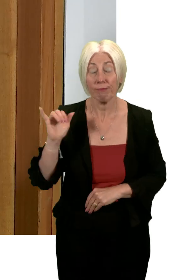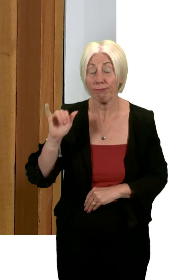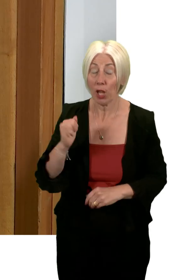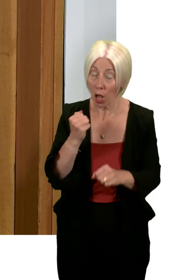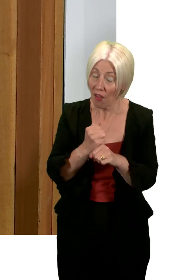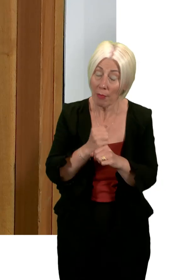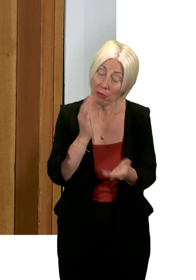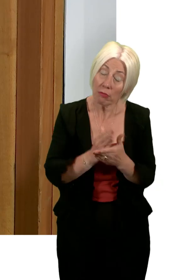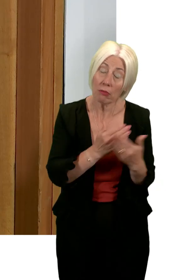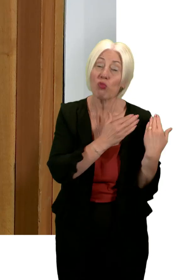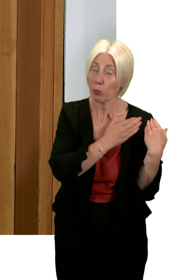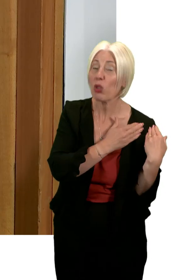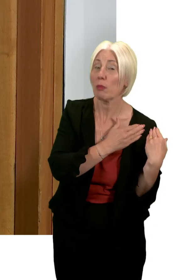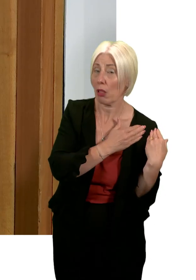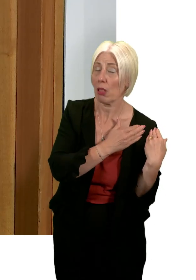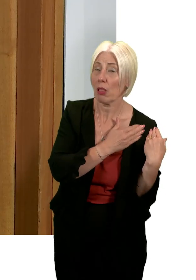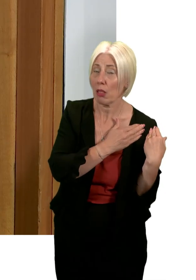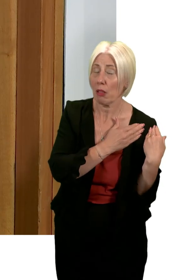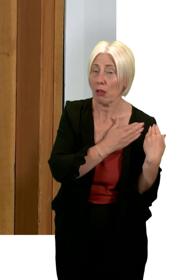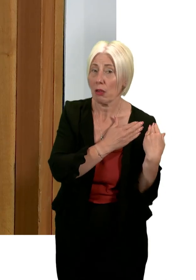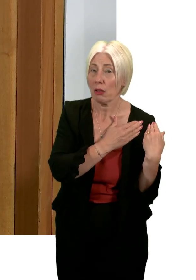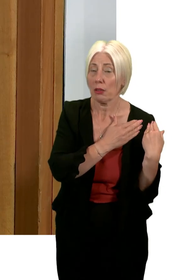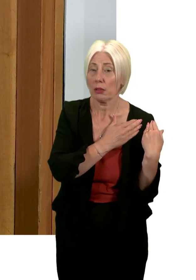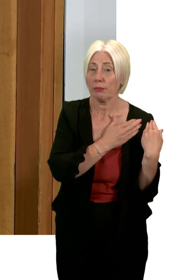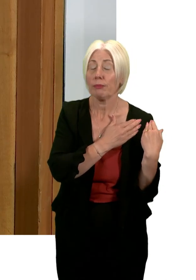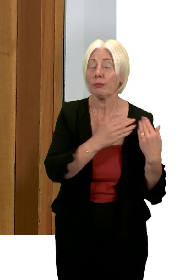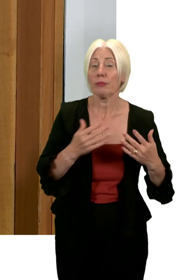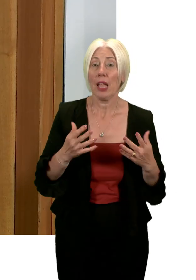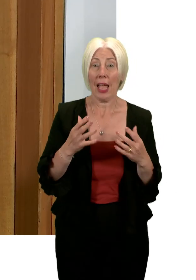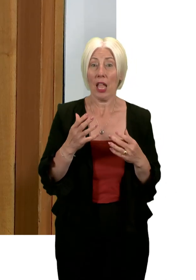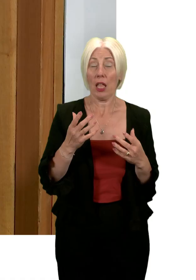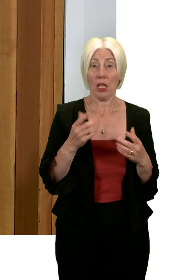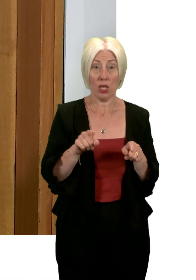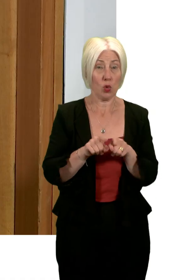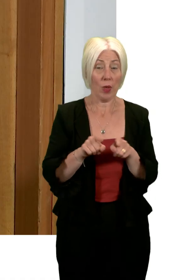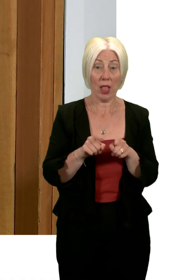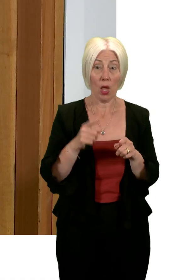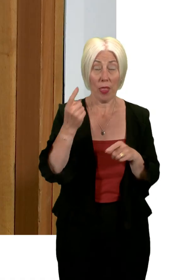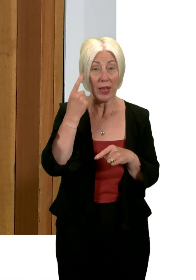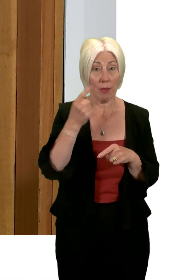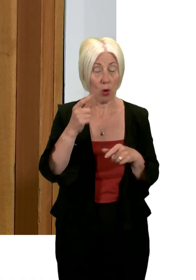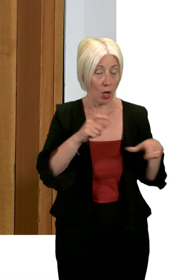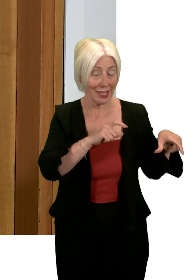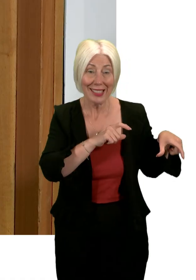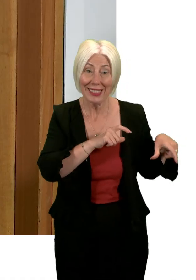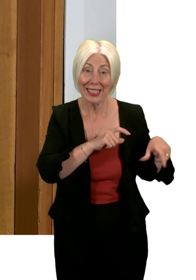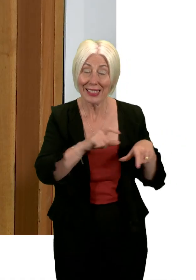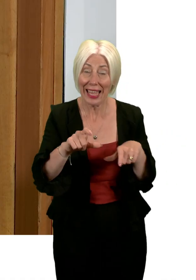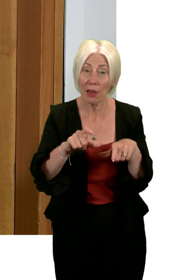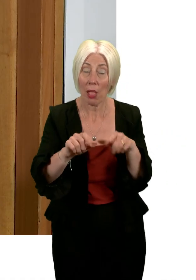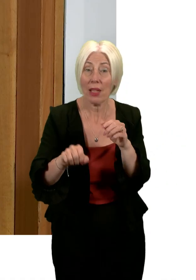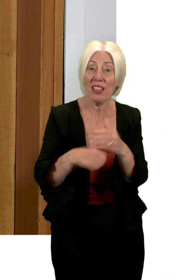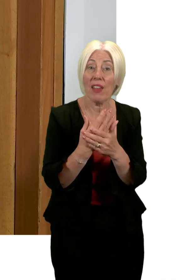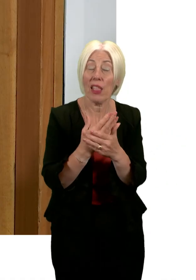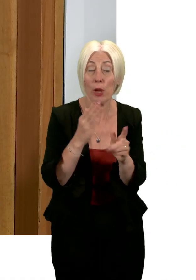have a responsibility in many ways. We could link that just to the Sustainable Development Goals, because they